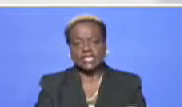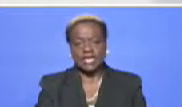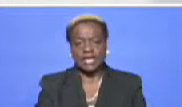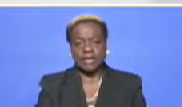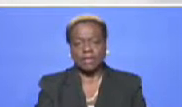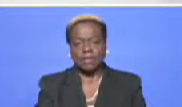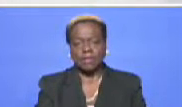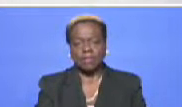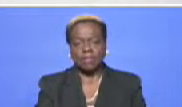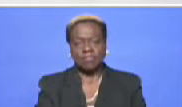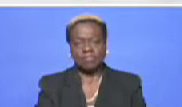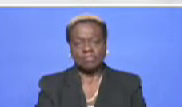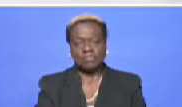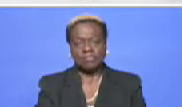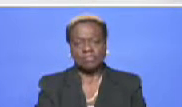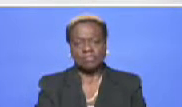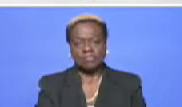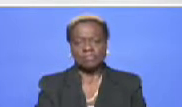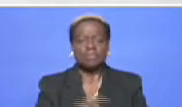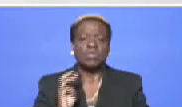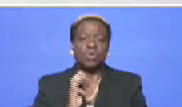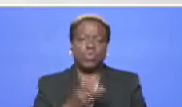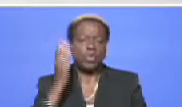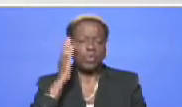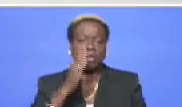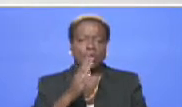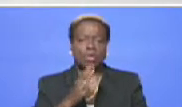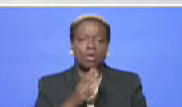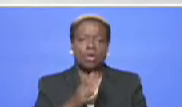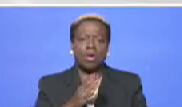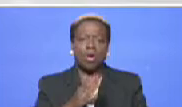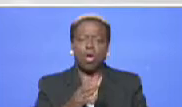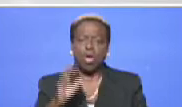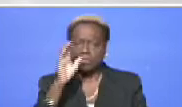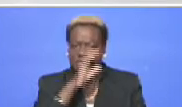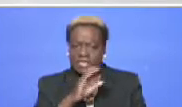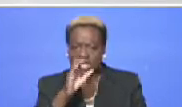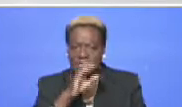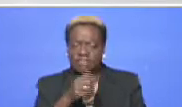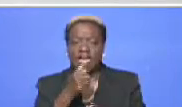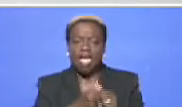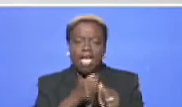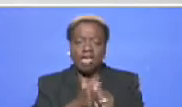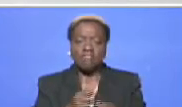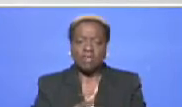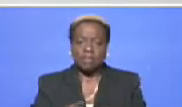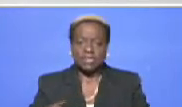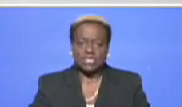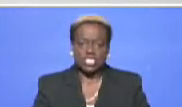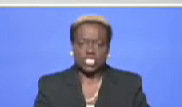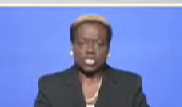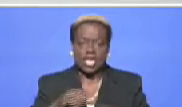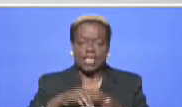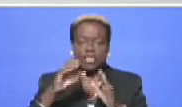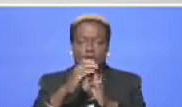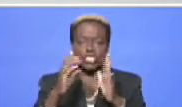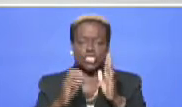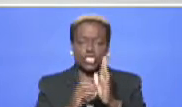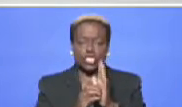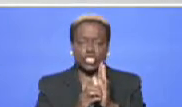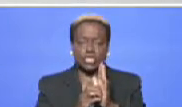the duty to protect and observe every provision in the Constitution of the